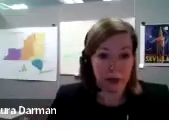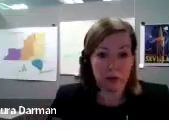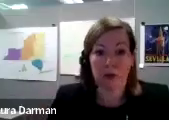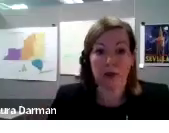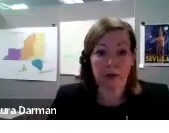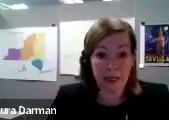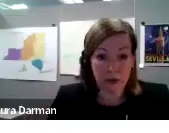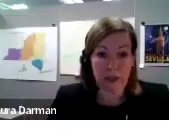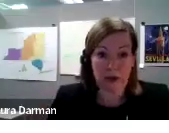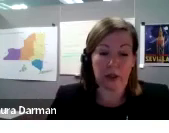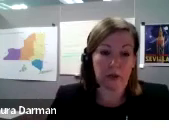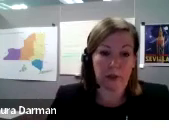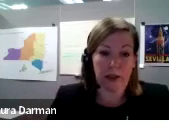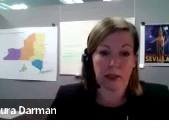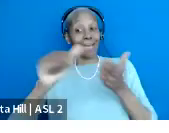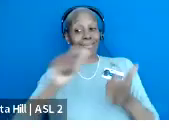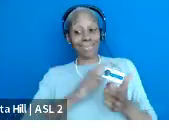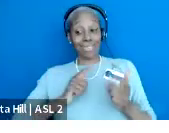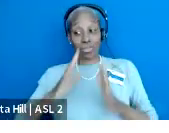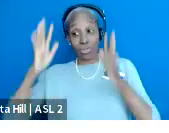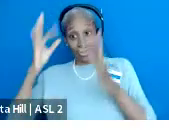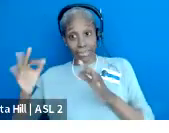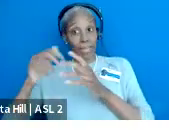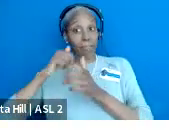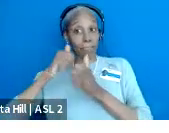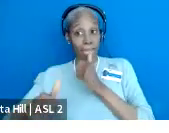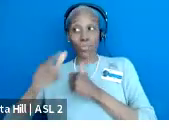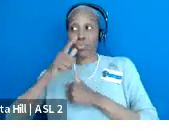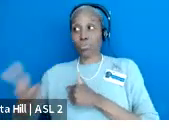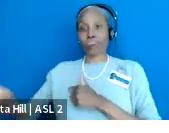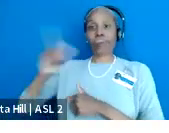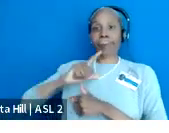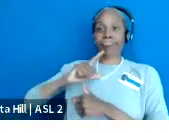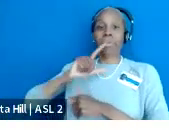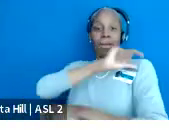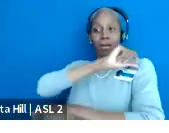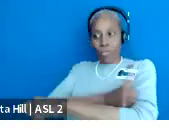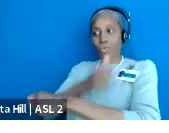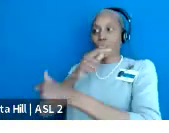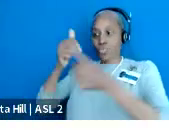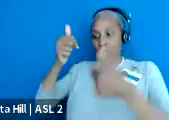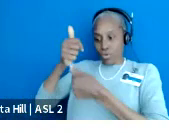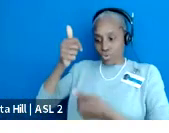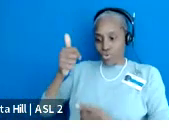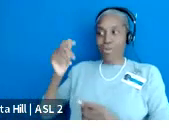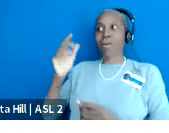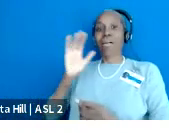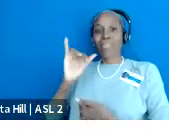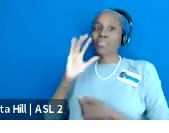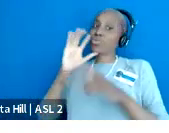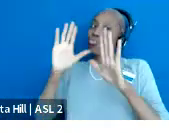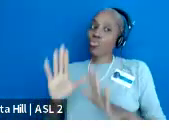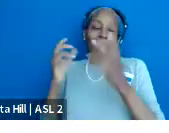of statute. So the legislature is responsible for, you know, creating settings under our jurisdiction. So I think that that's a great